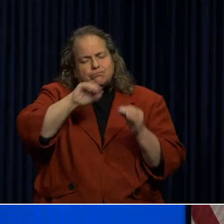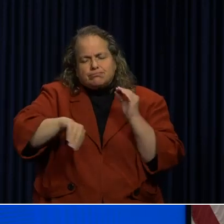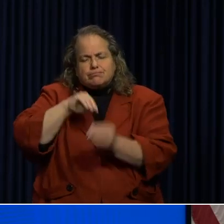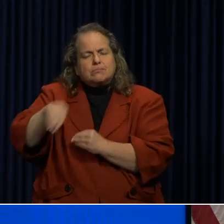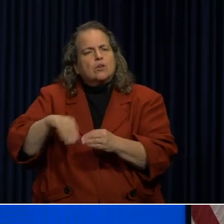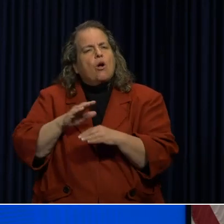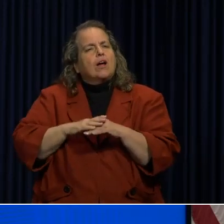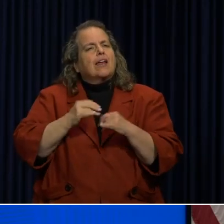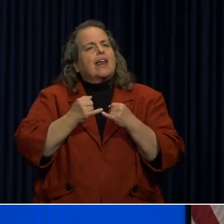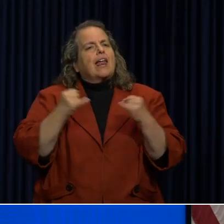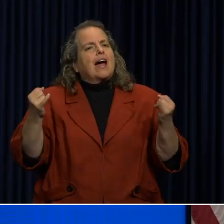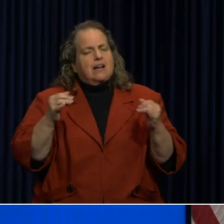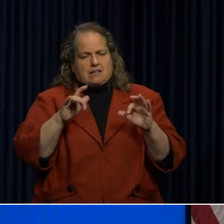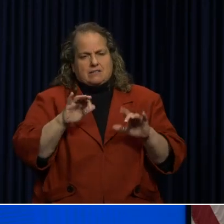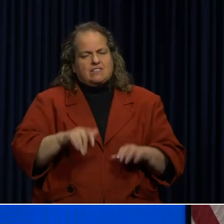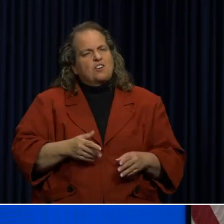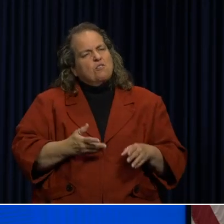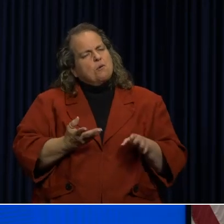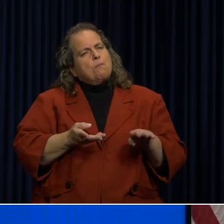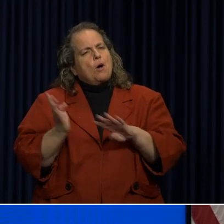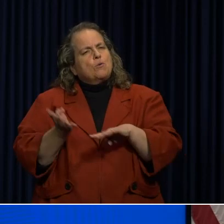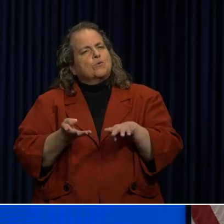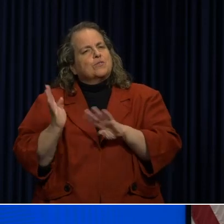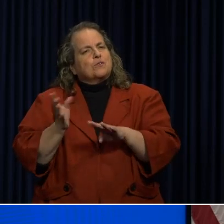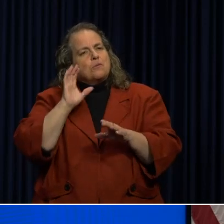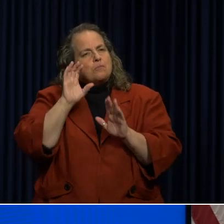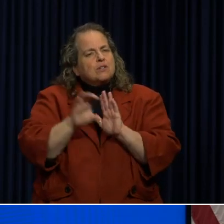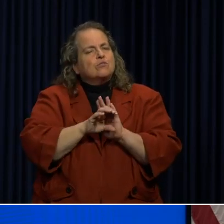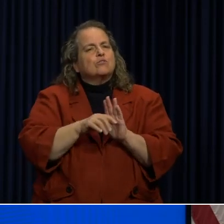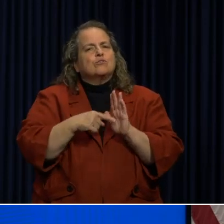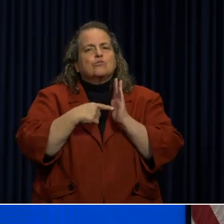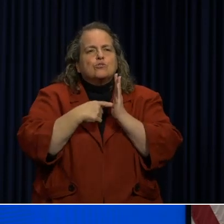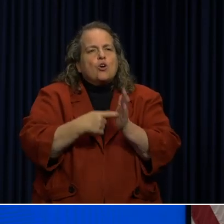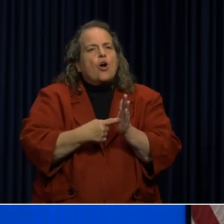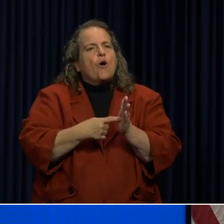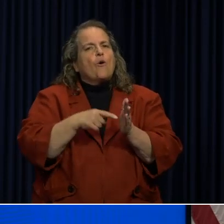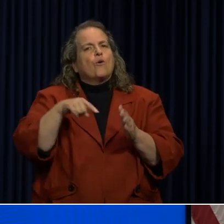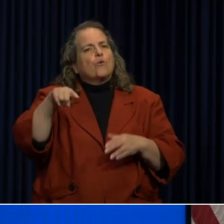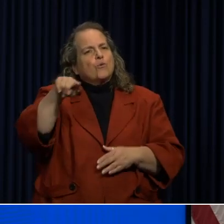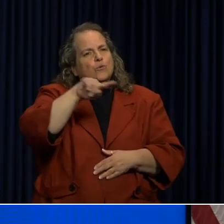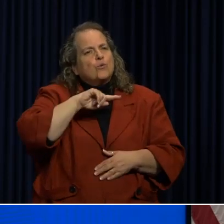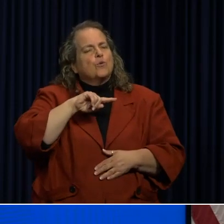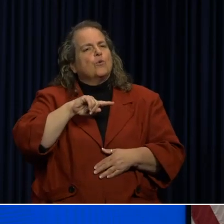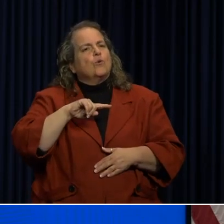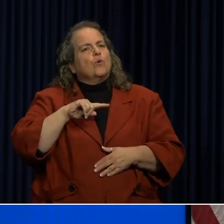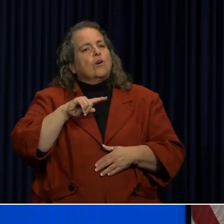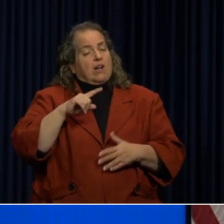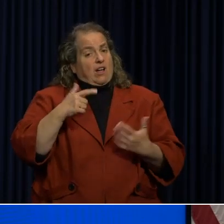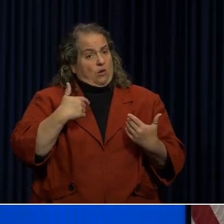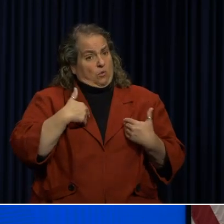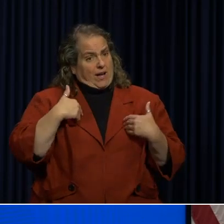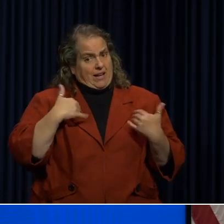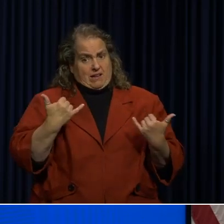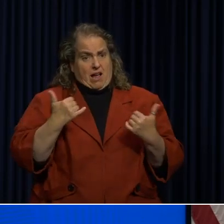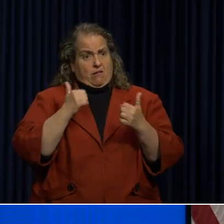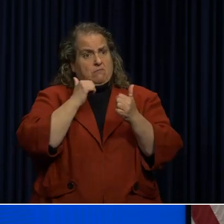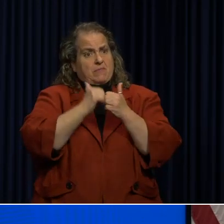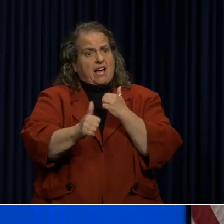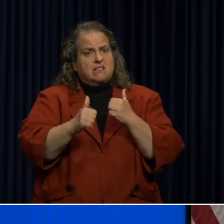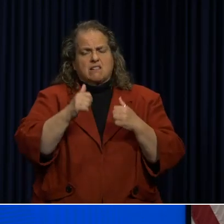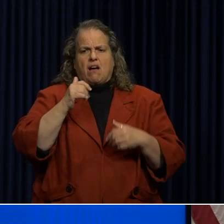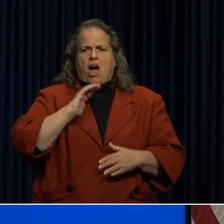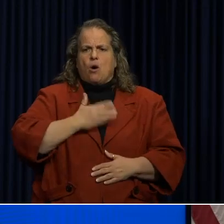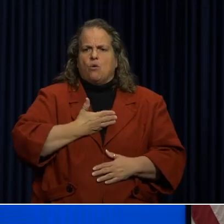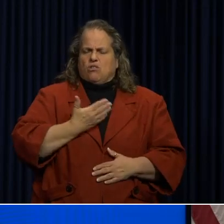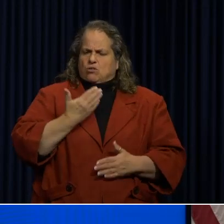right thing. And if we were passing a test of humanity, don't we want to celebrate in it as we go? Don't we want to cheer